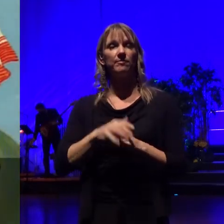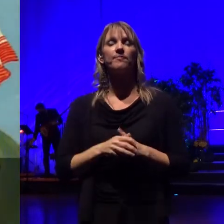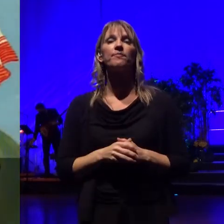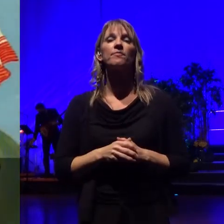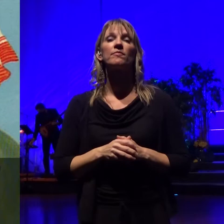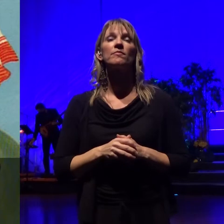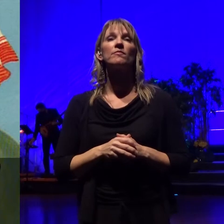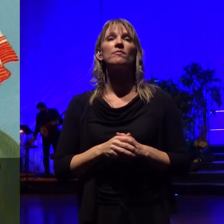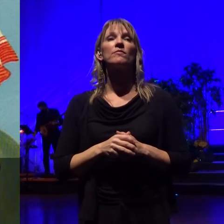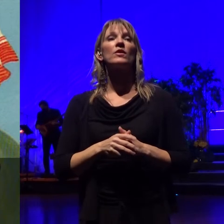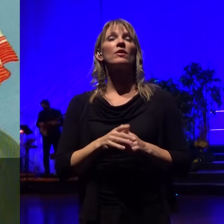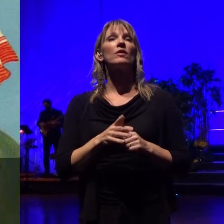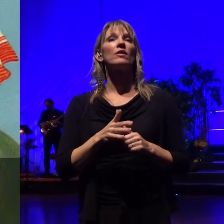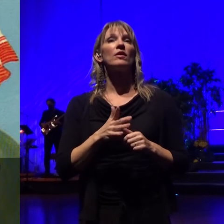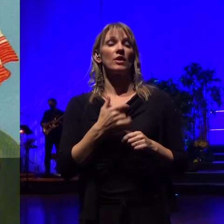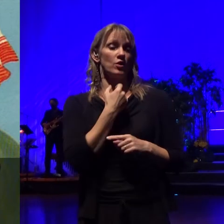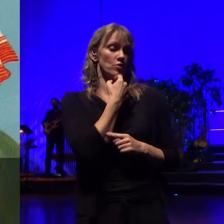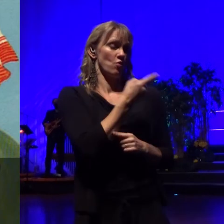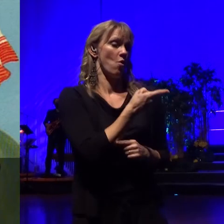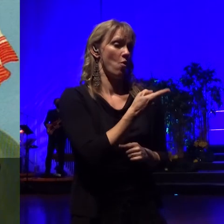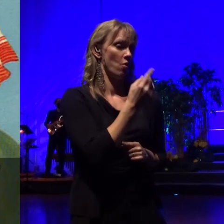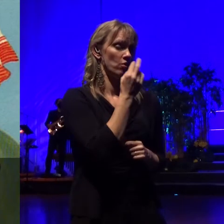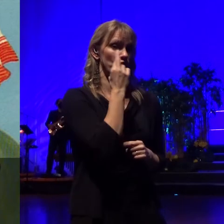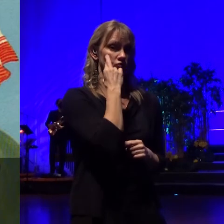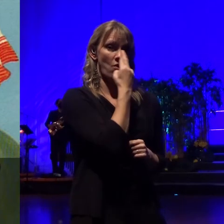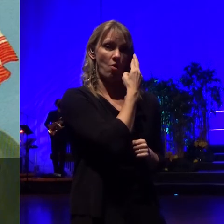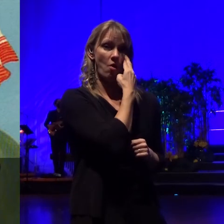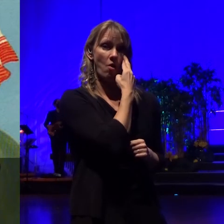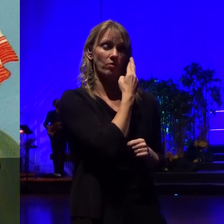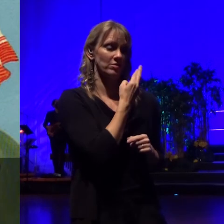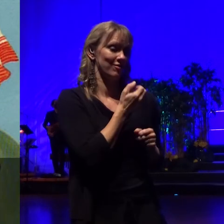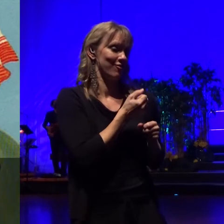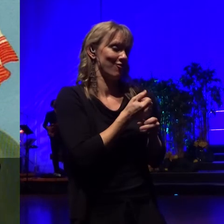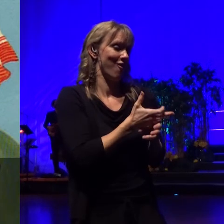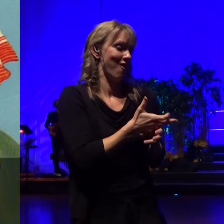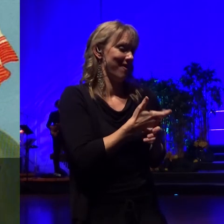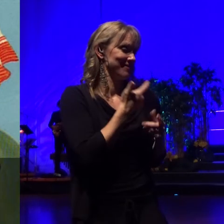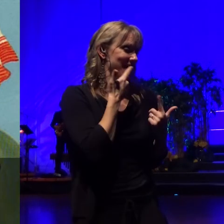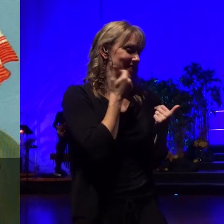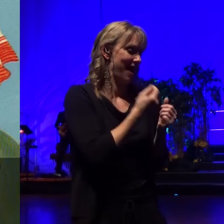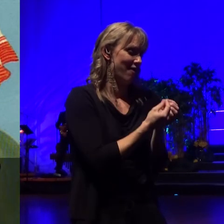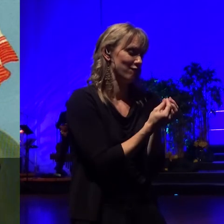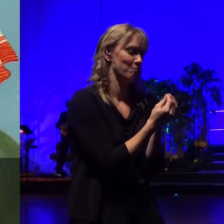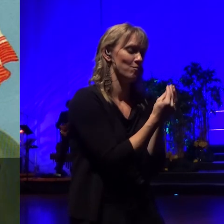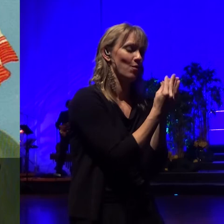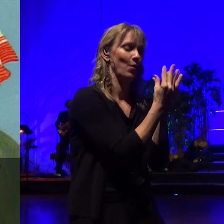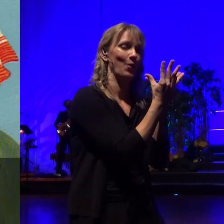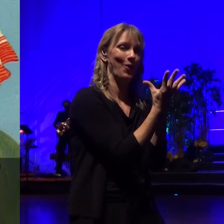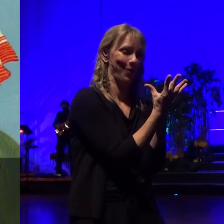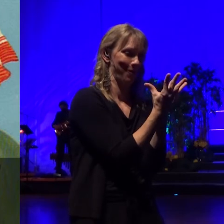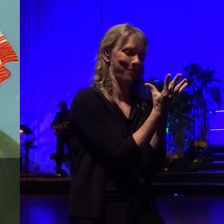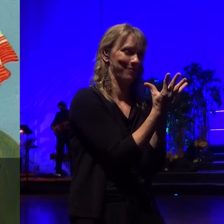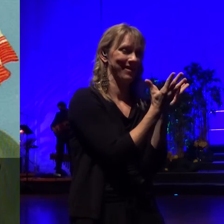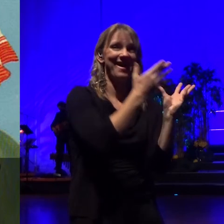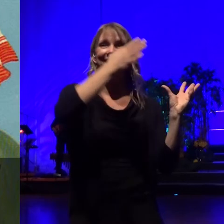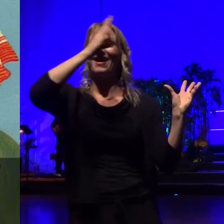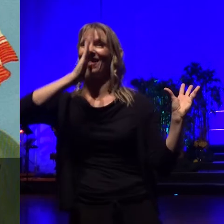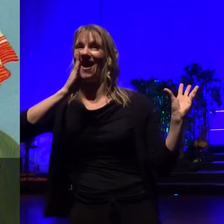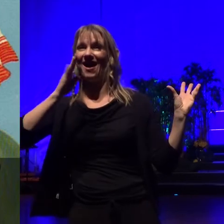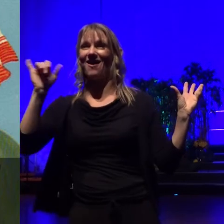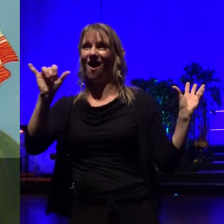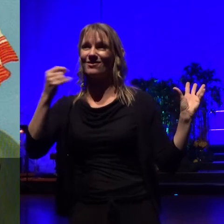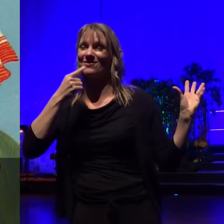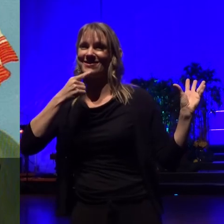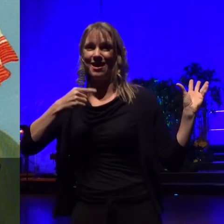that which God said to the rose and caused it to laugh in full bloom beauty, He said to my